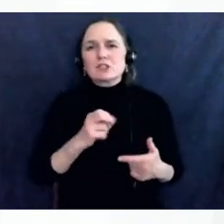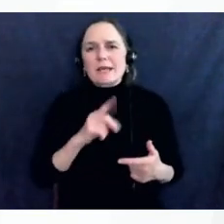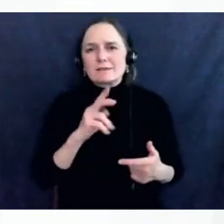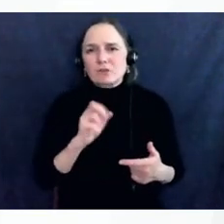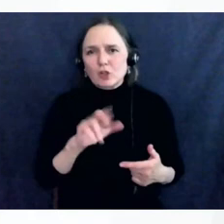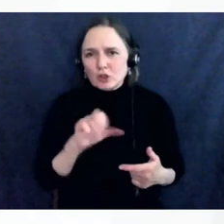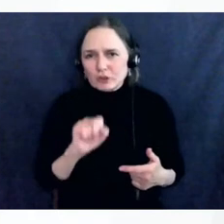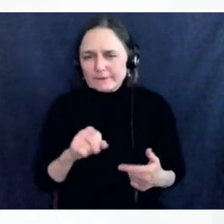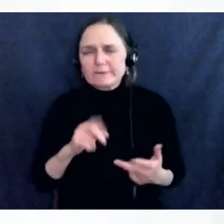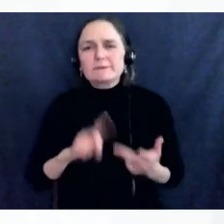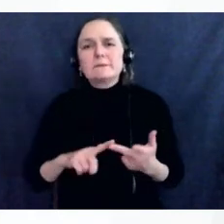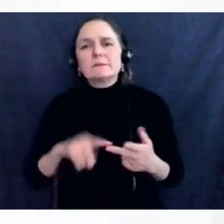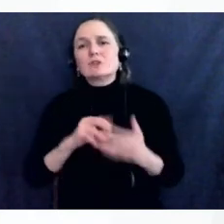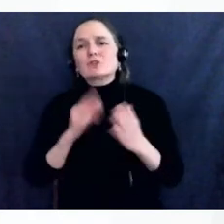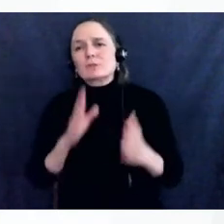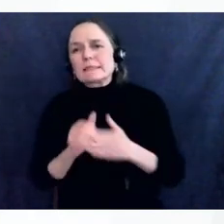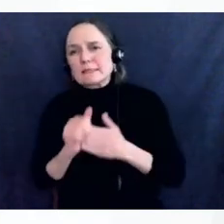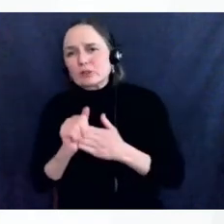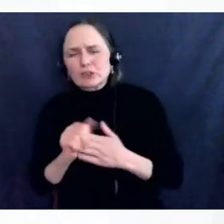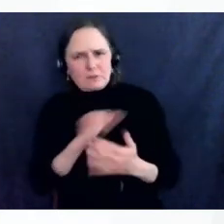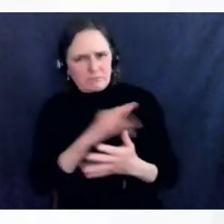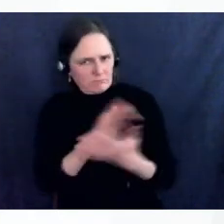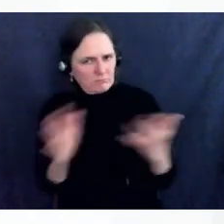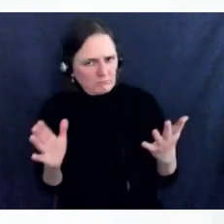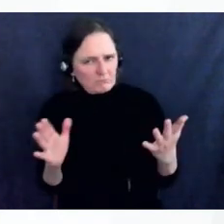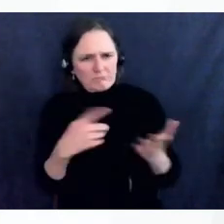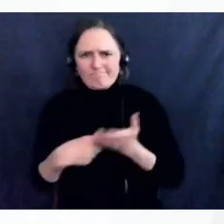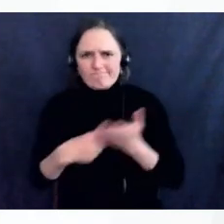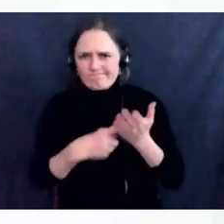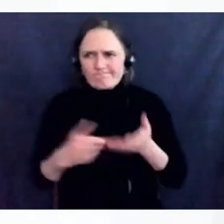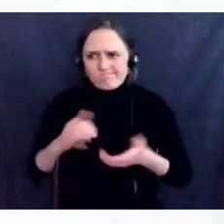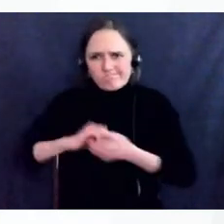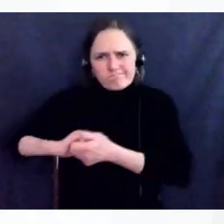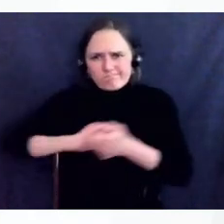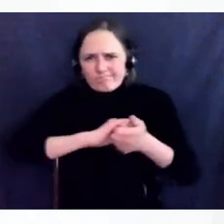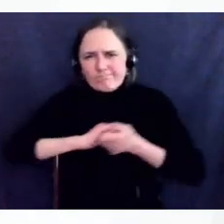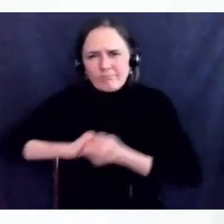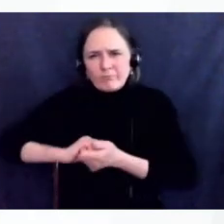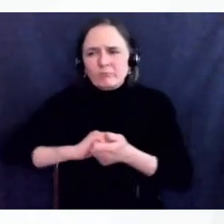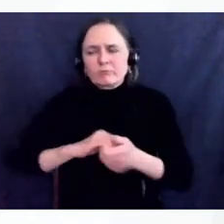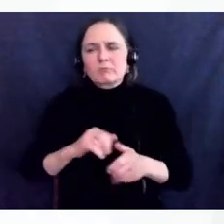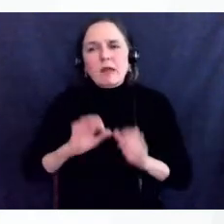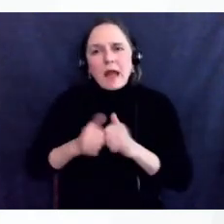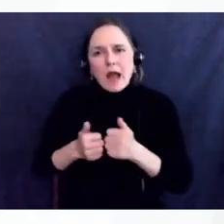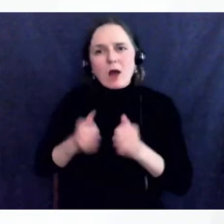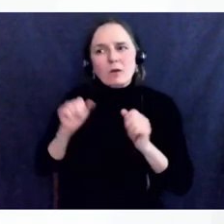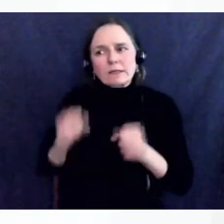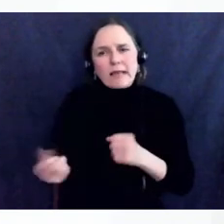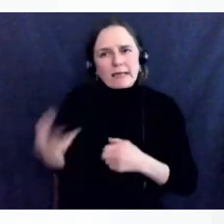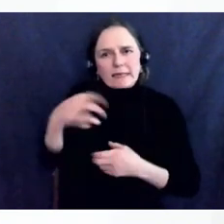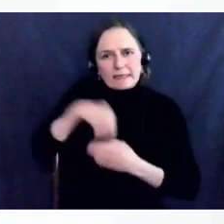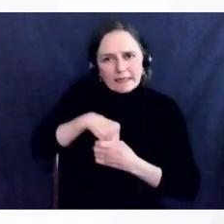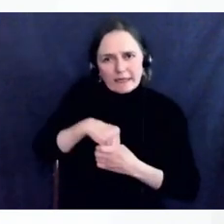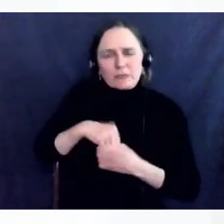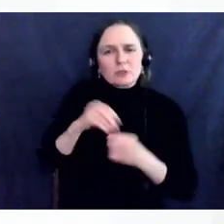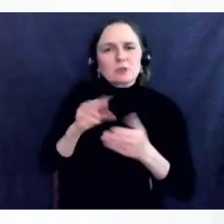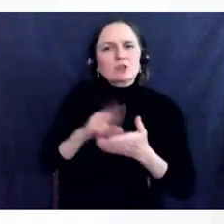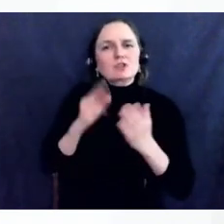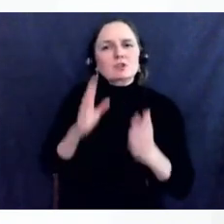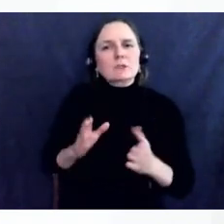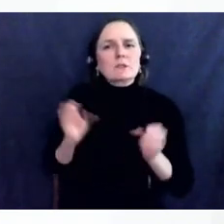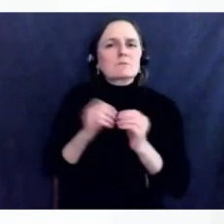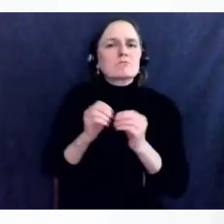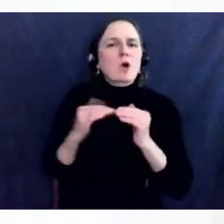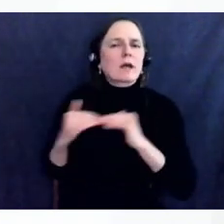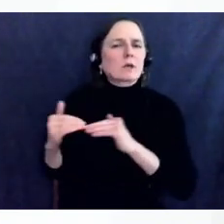leveraging technology as a tool for teaching, we can engage students more equitably. Just as the decisions we are making about the pandemic